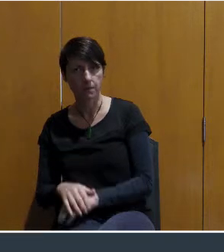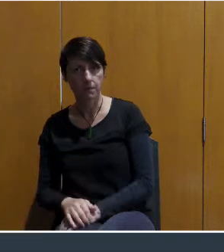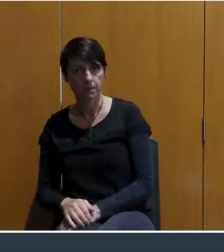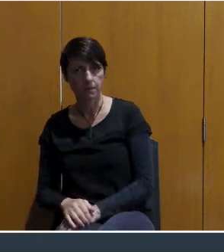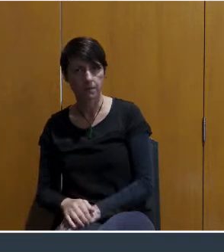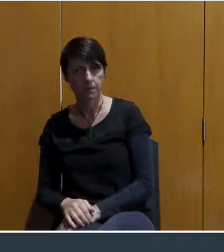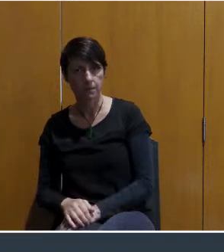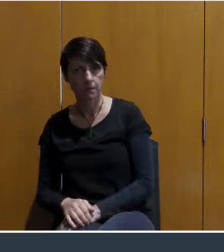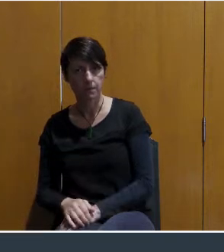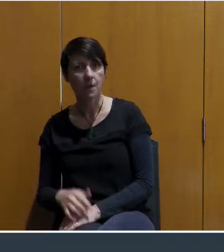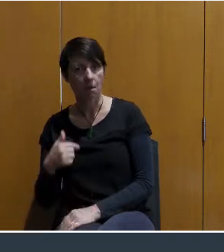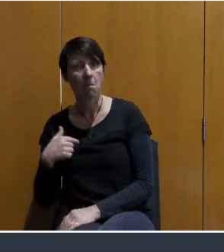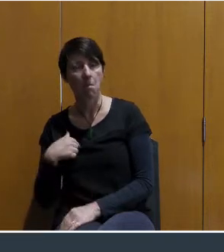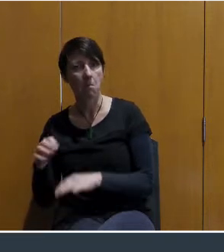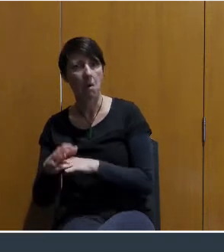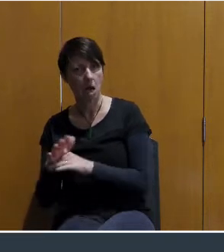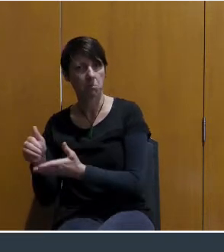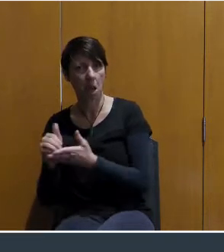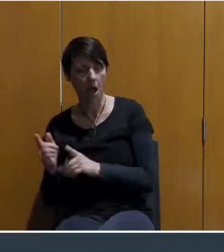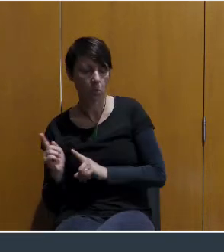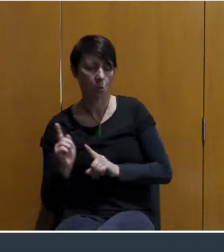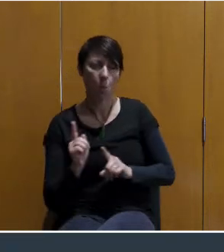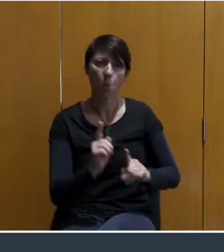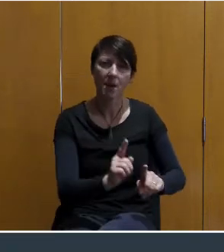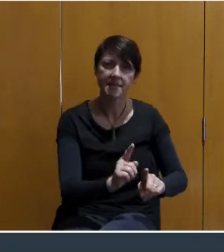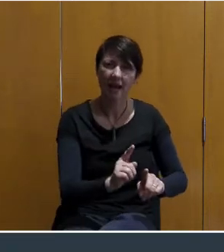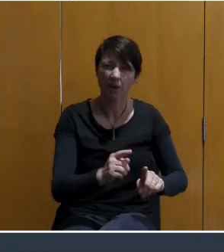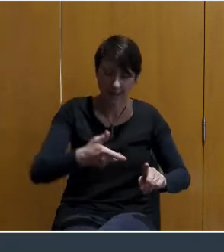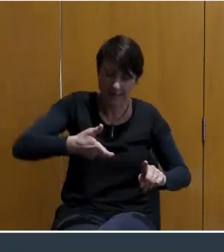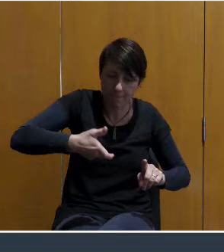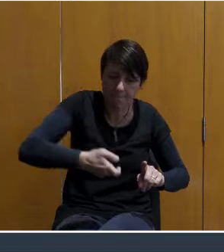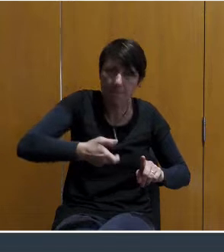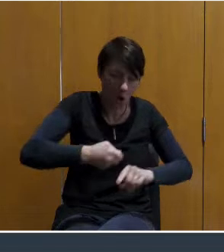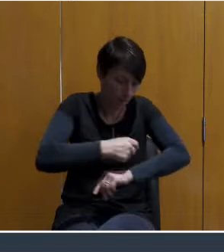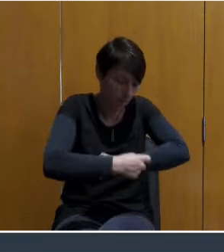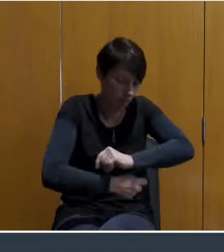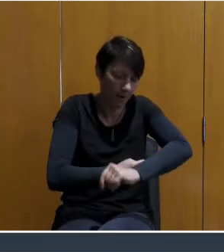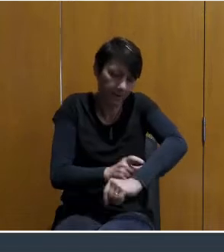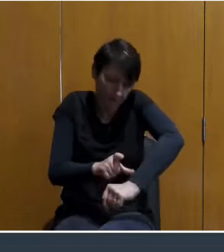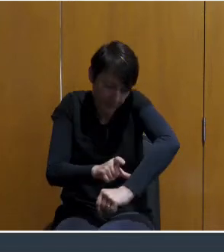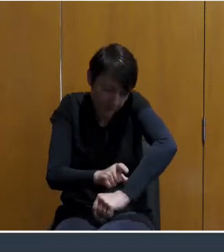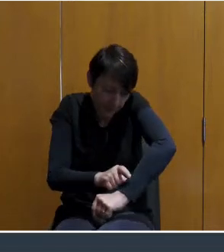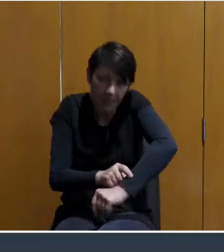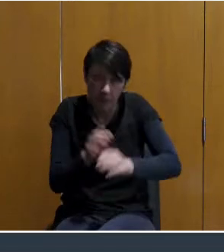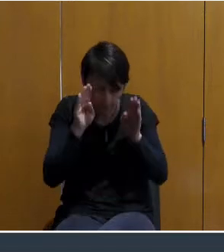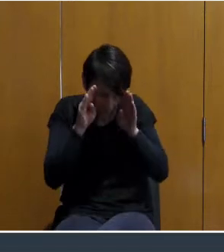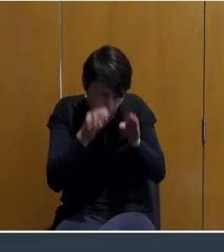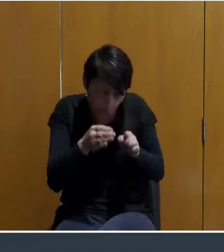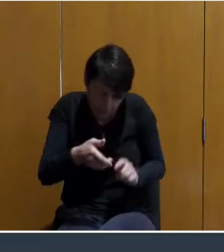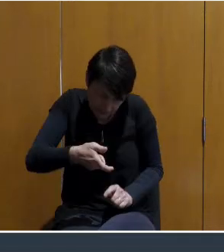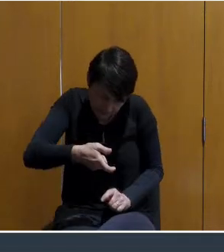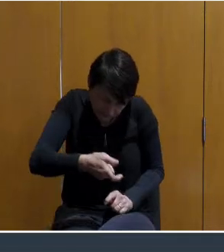special banding pliers. And what we didn't do, we were so intent on banding the bird, we didn't